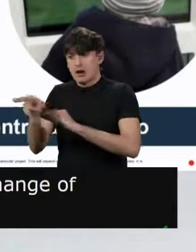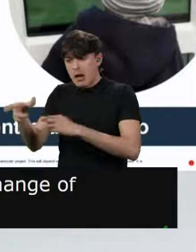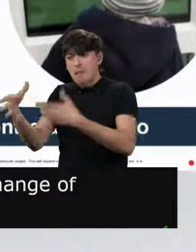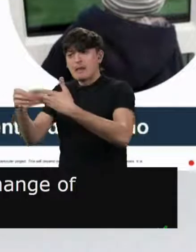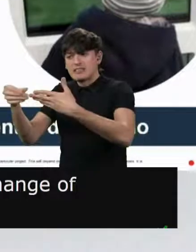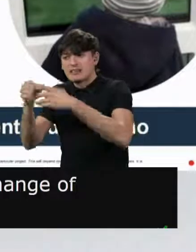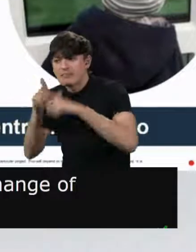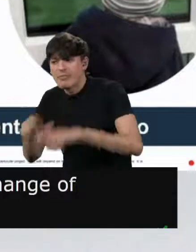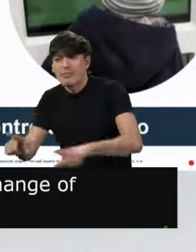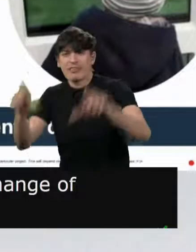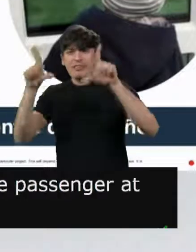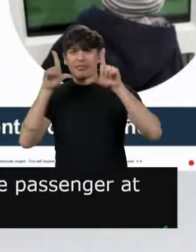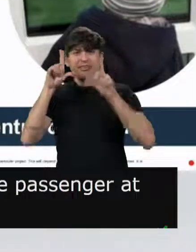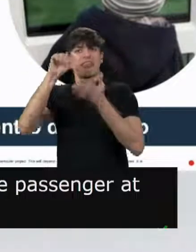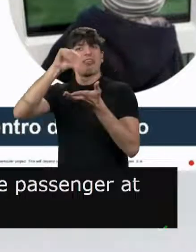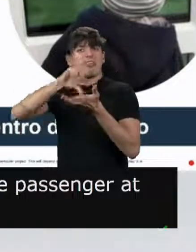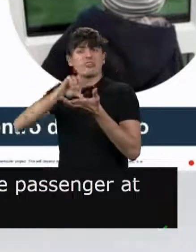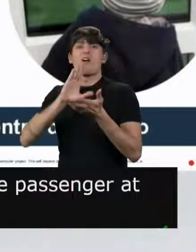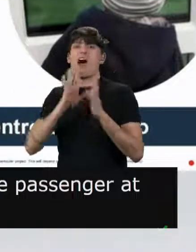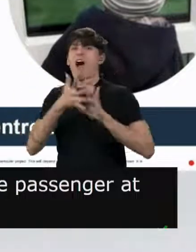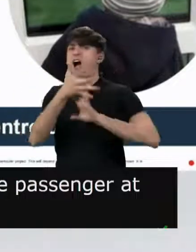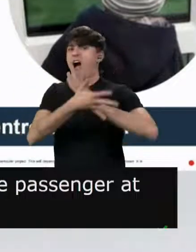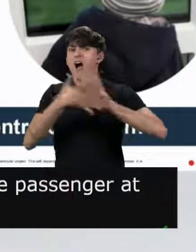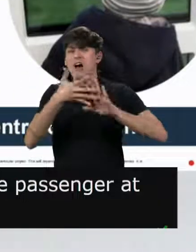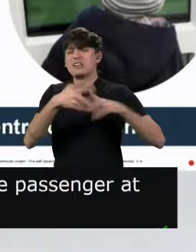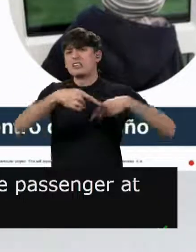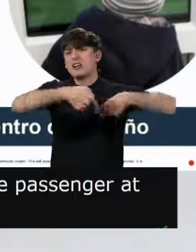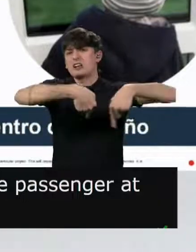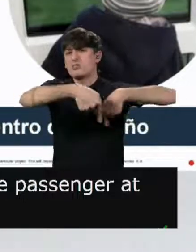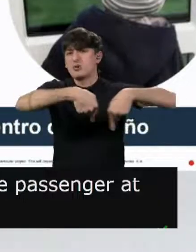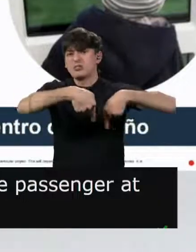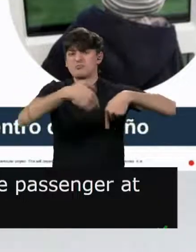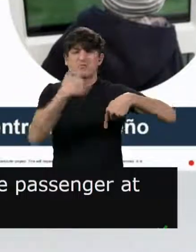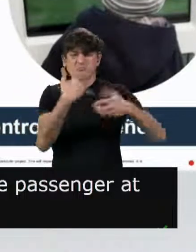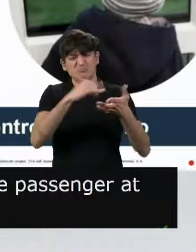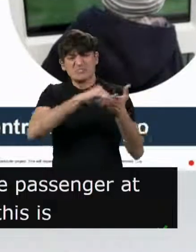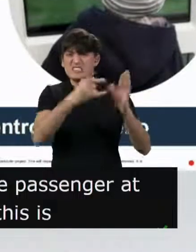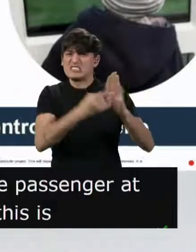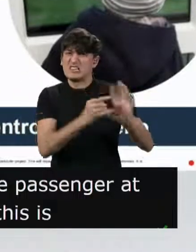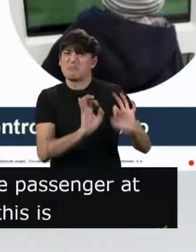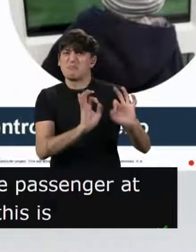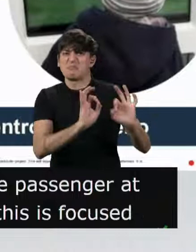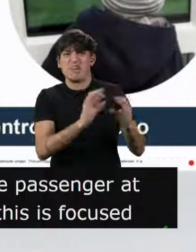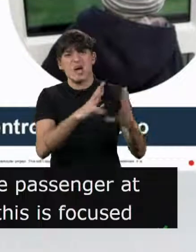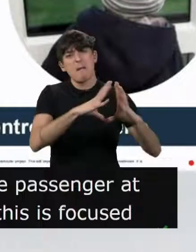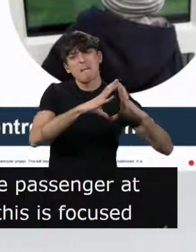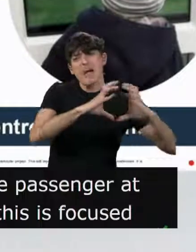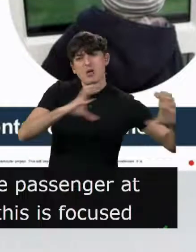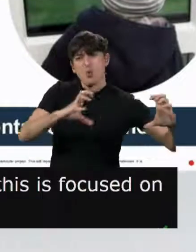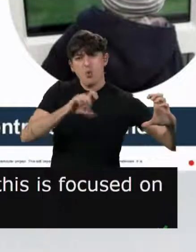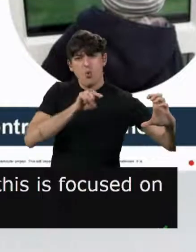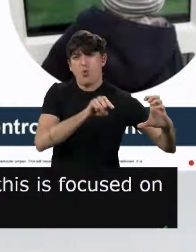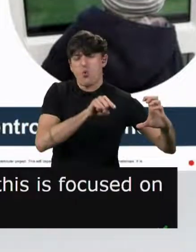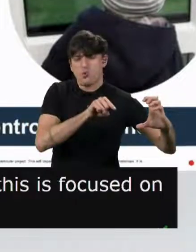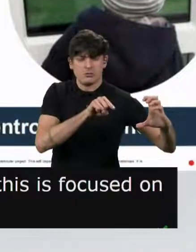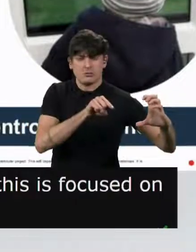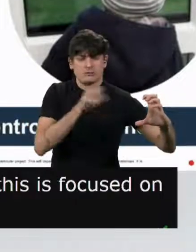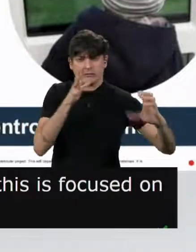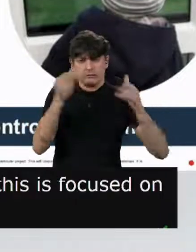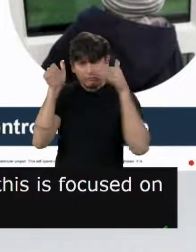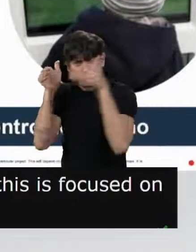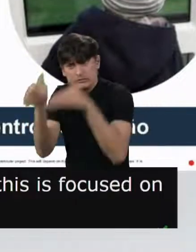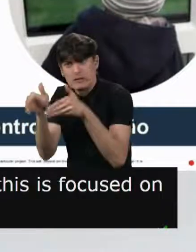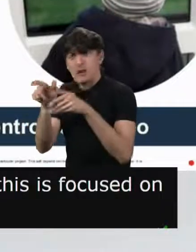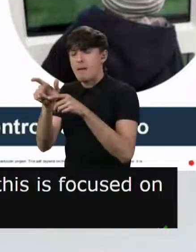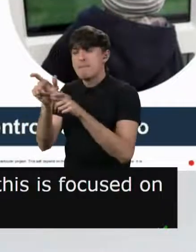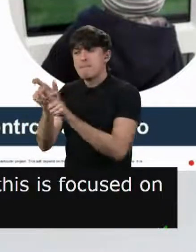We used to talk about transport, but this is focused on the system, on the vehicle. But now we focus on